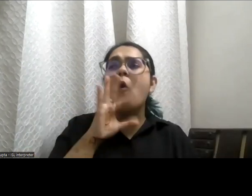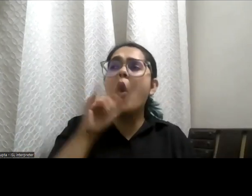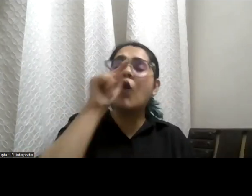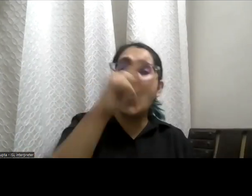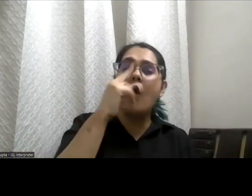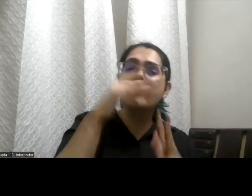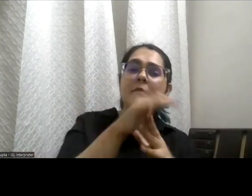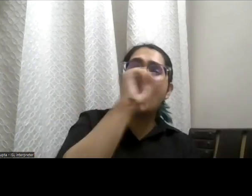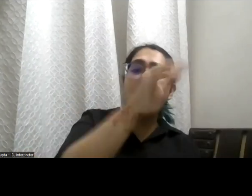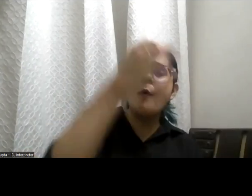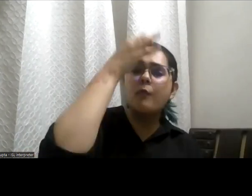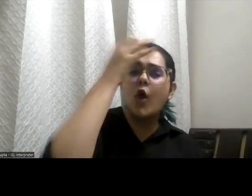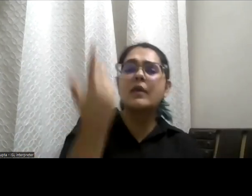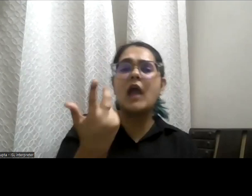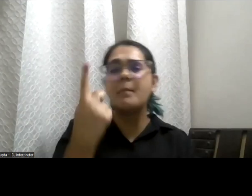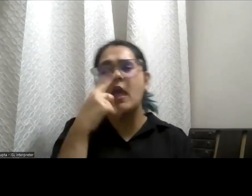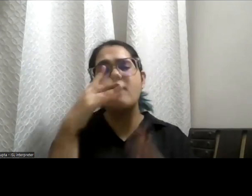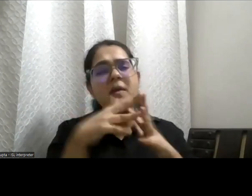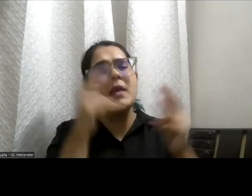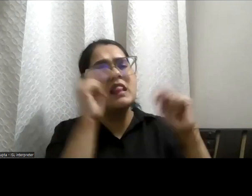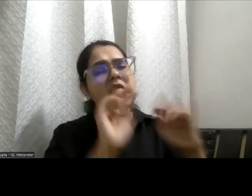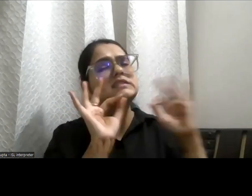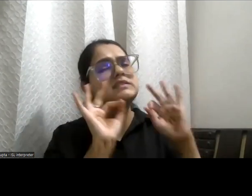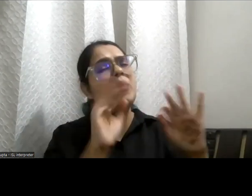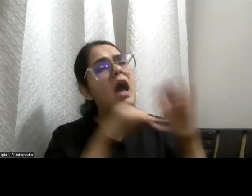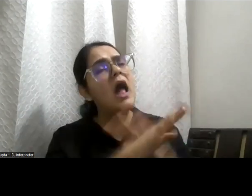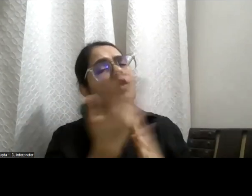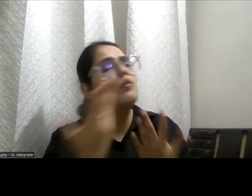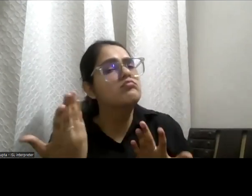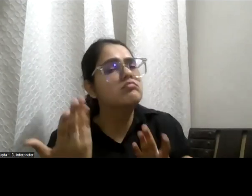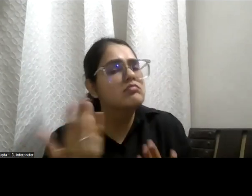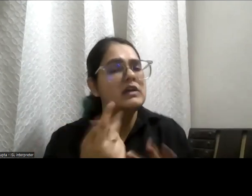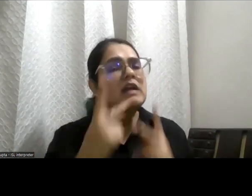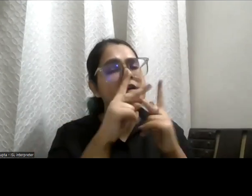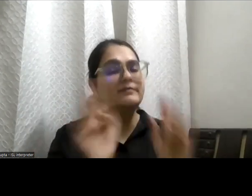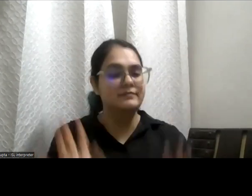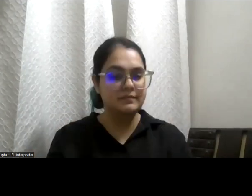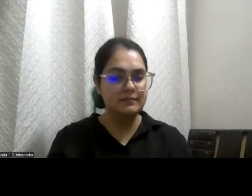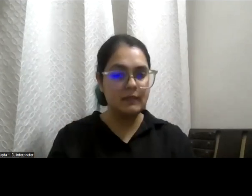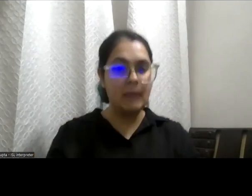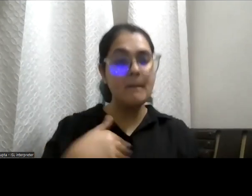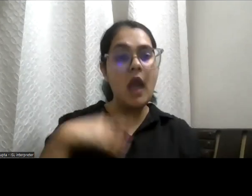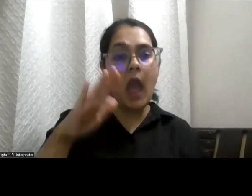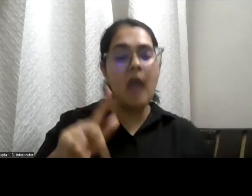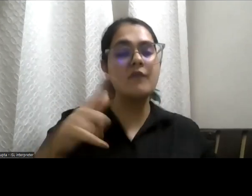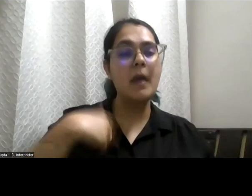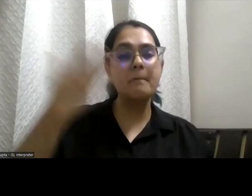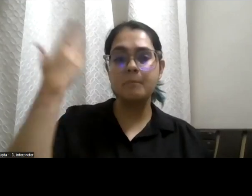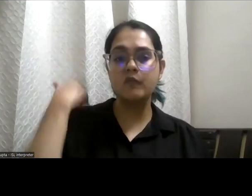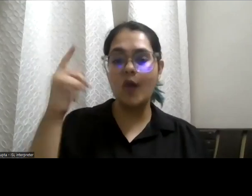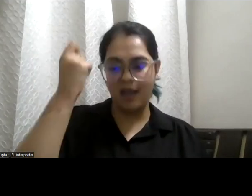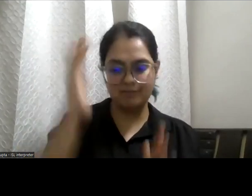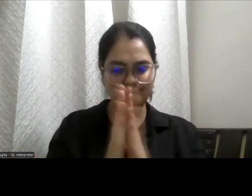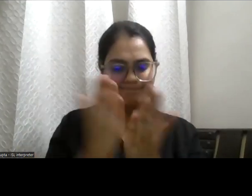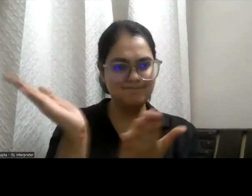challenges, why women require special treatment, okay, so and so forth. So I've gone through the literature, and then I